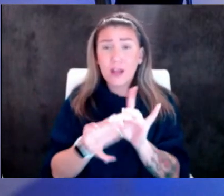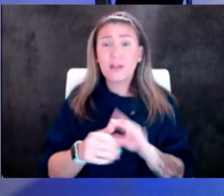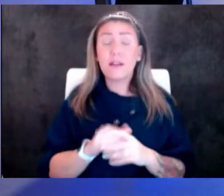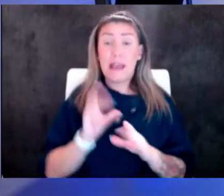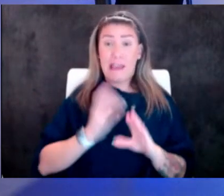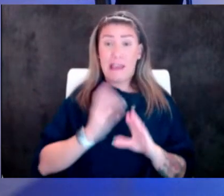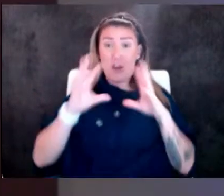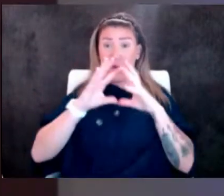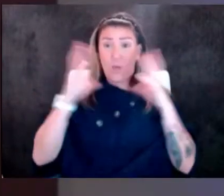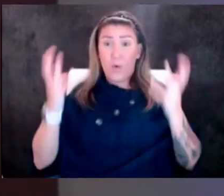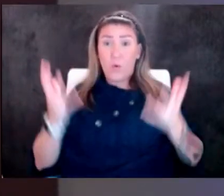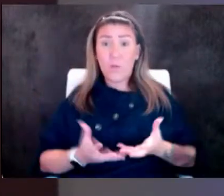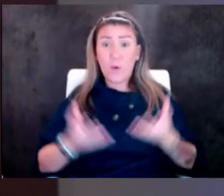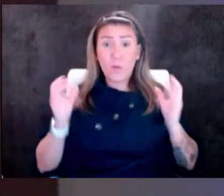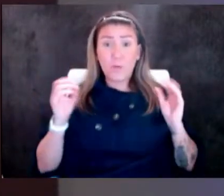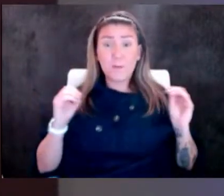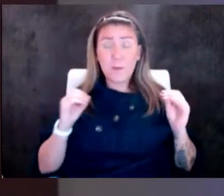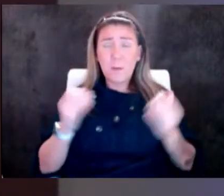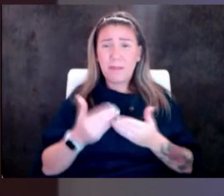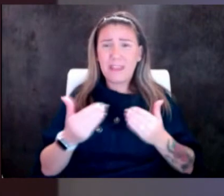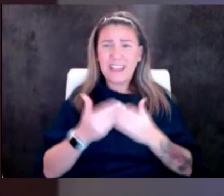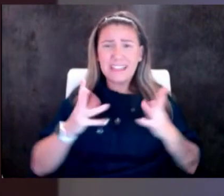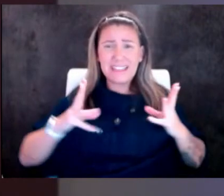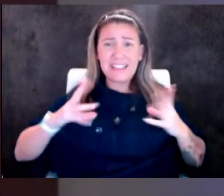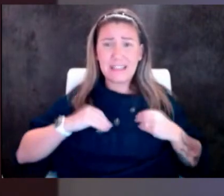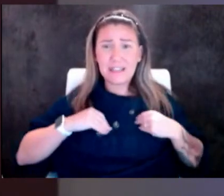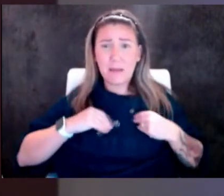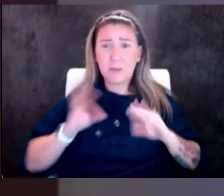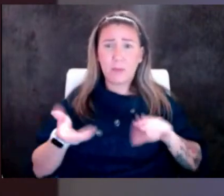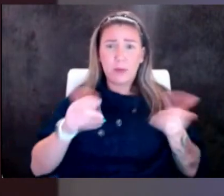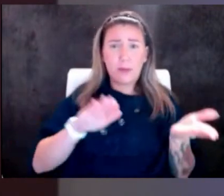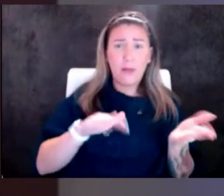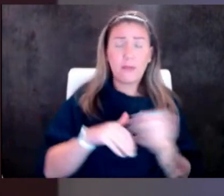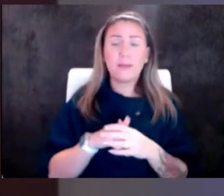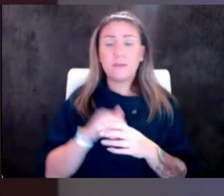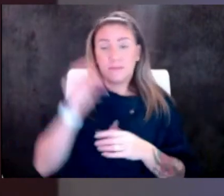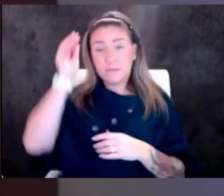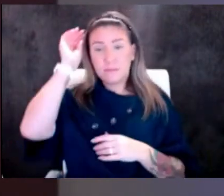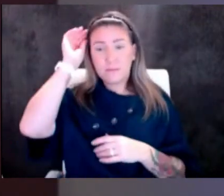such thing as an acceptable death, and that's that